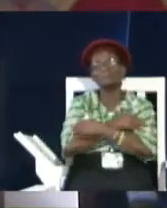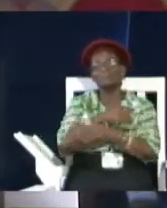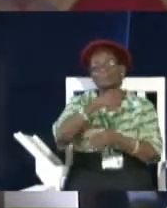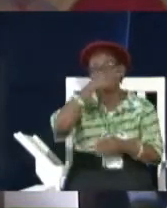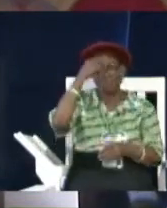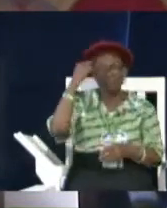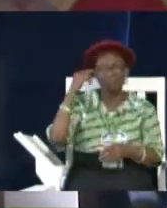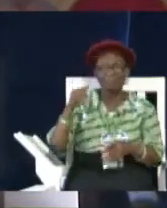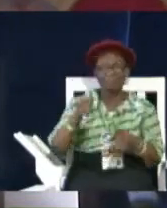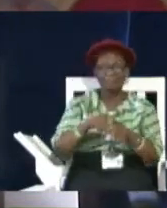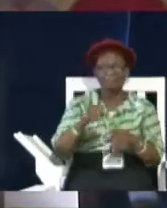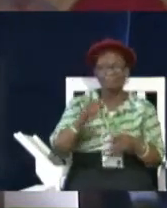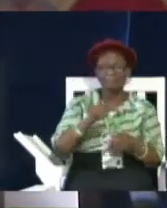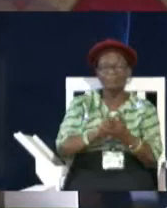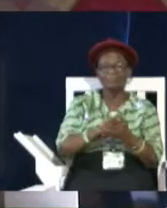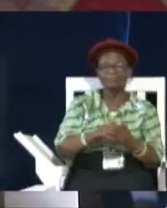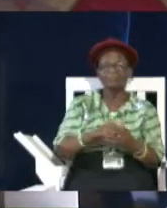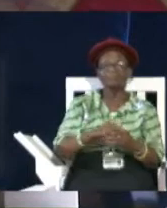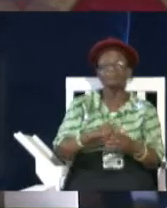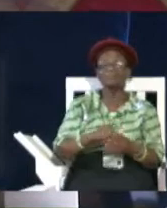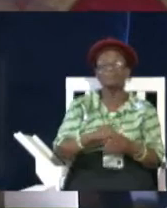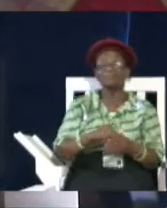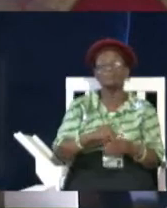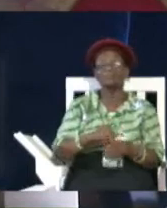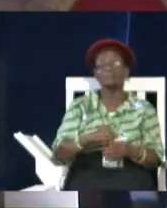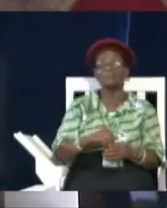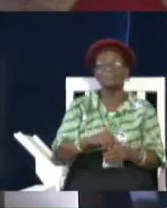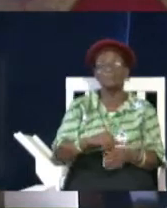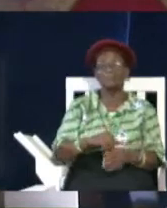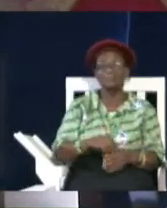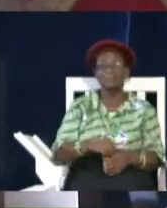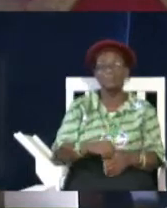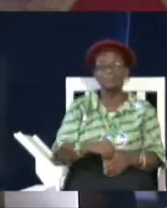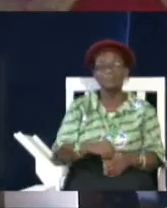in. When a pastor is begging